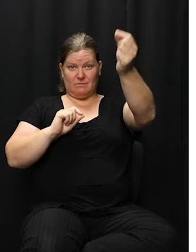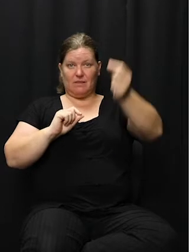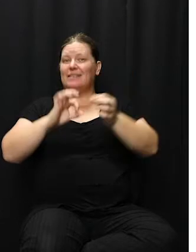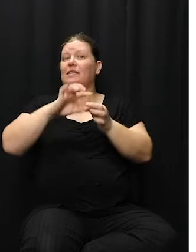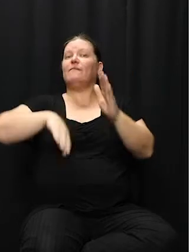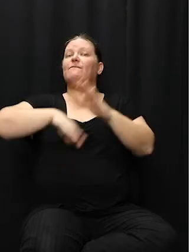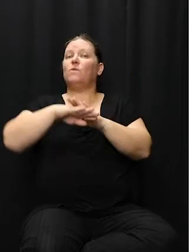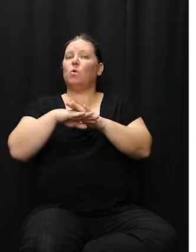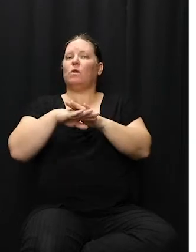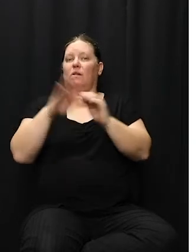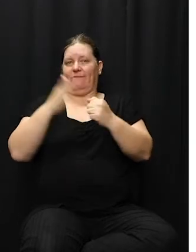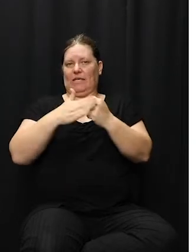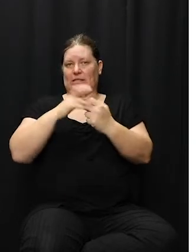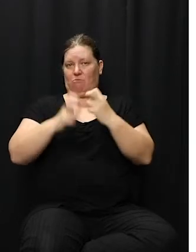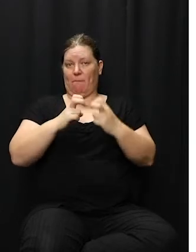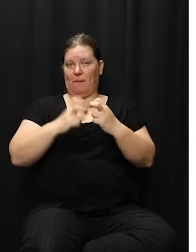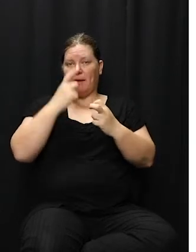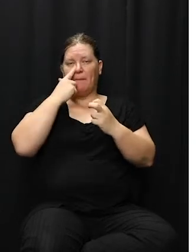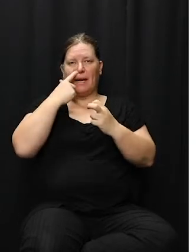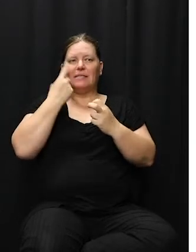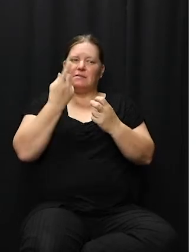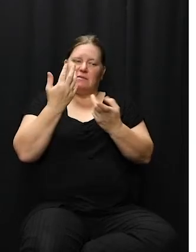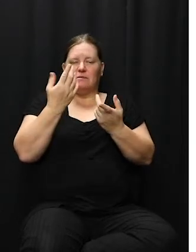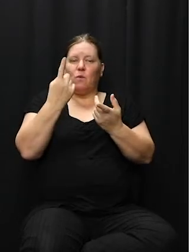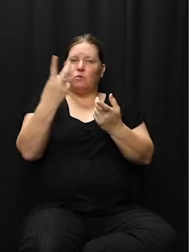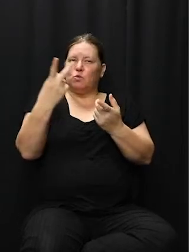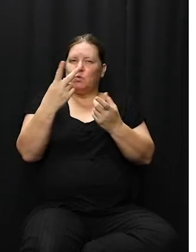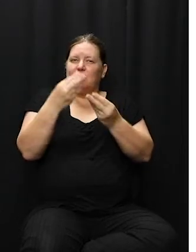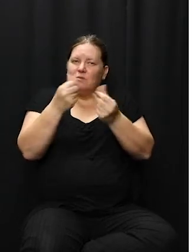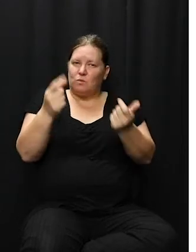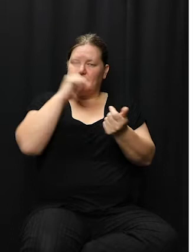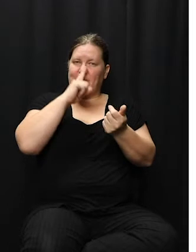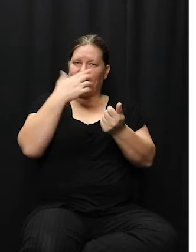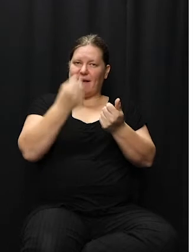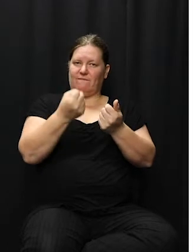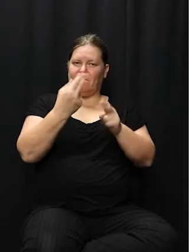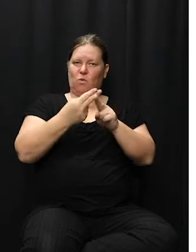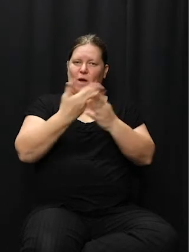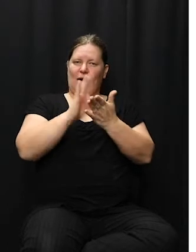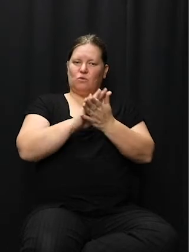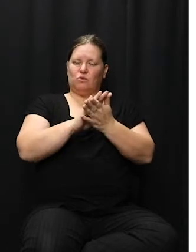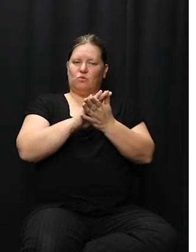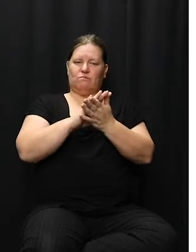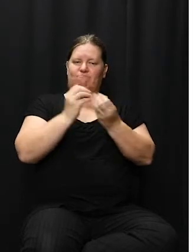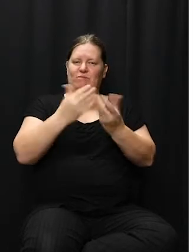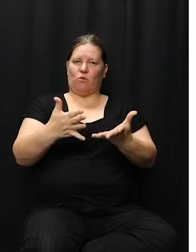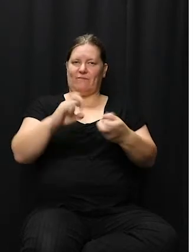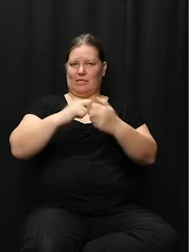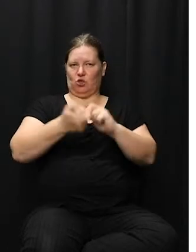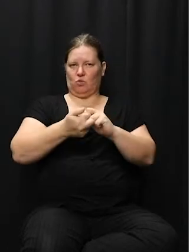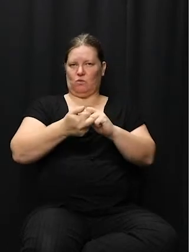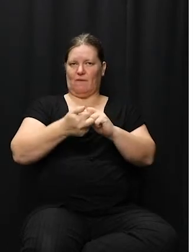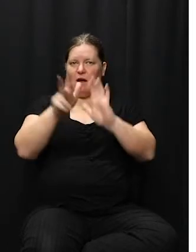a tree like that, choose a tree with like a pine tree, or something with like big leaves out of the top like this palm tree. It won't